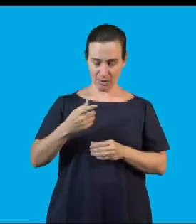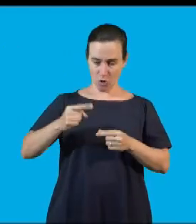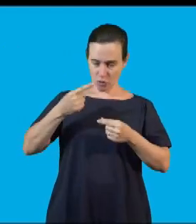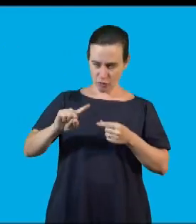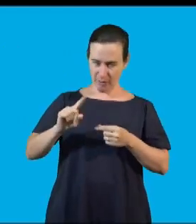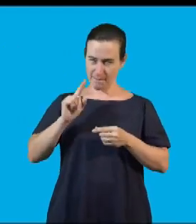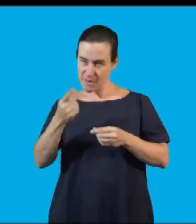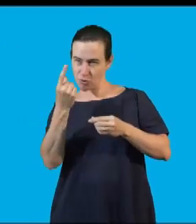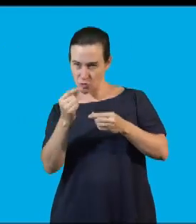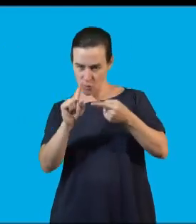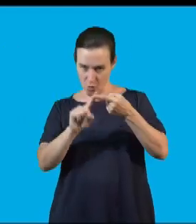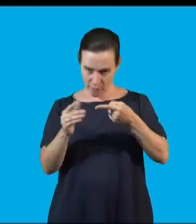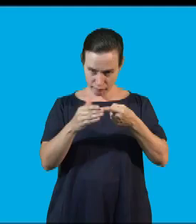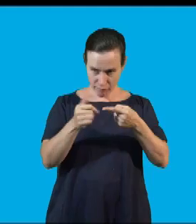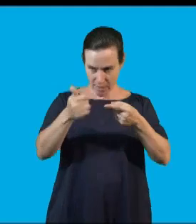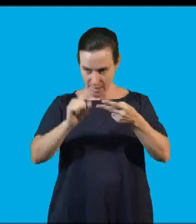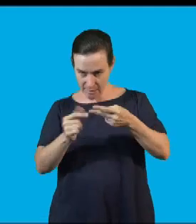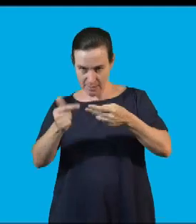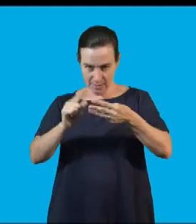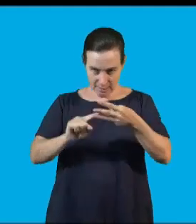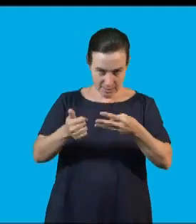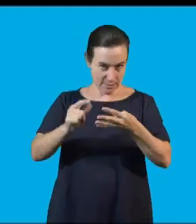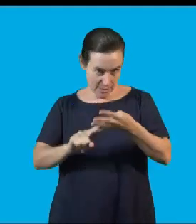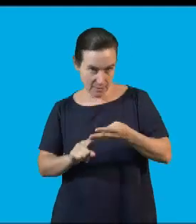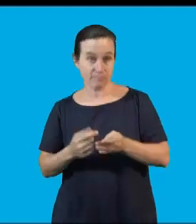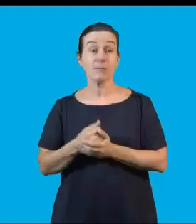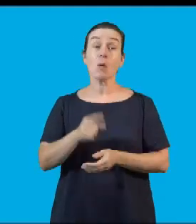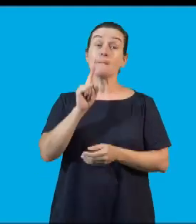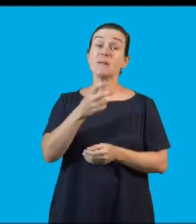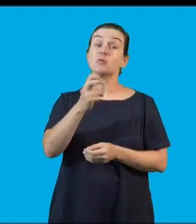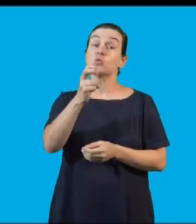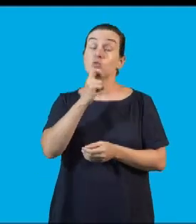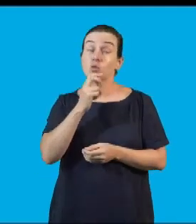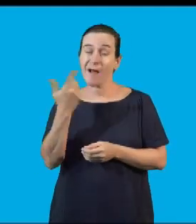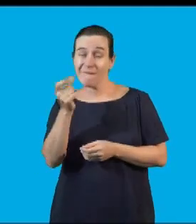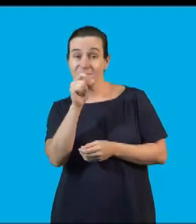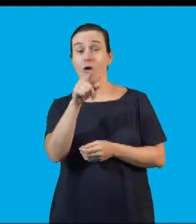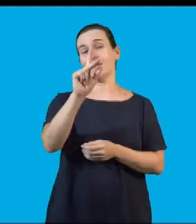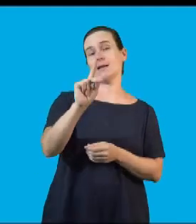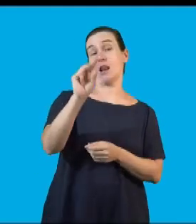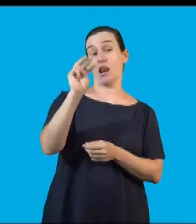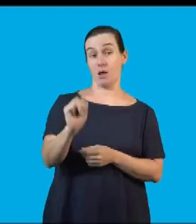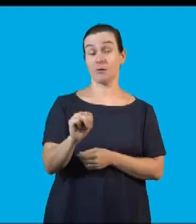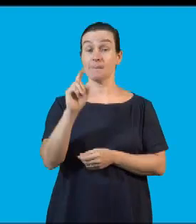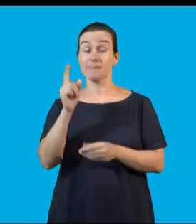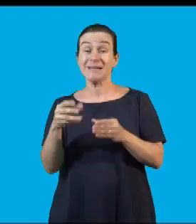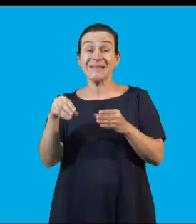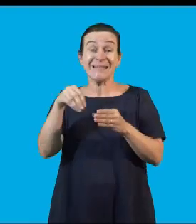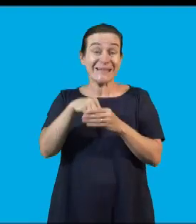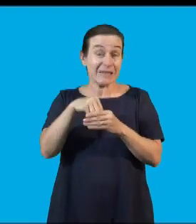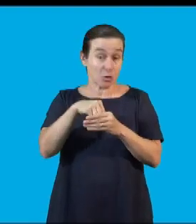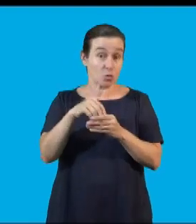correct order. Approximate distances in kilometers, as in the questions. Directions must always include